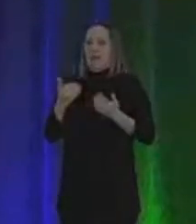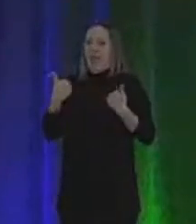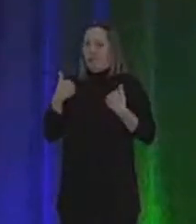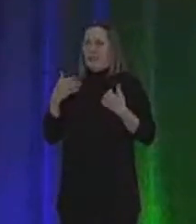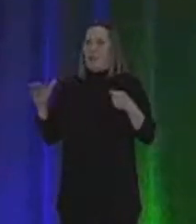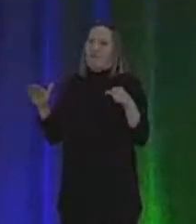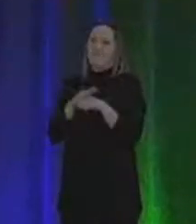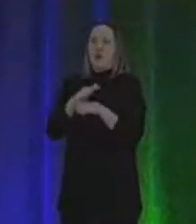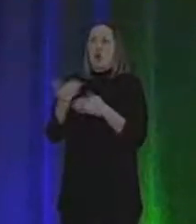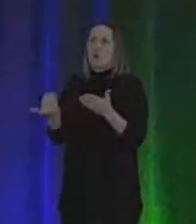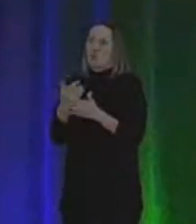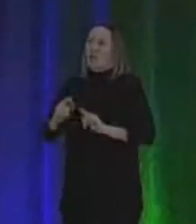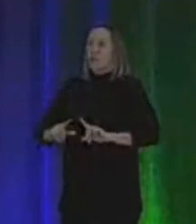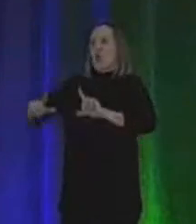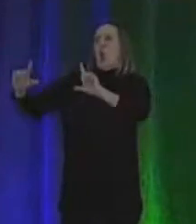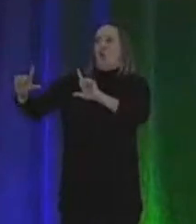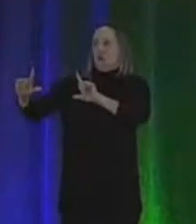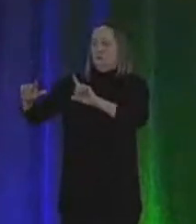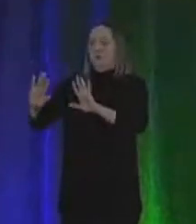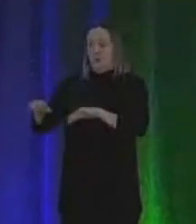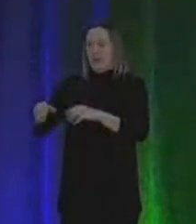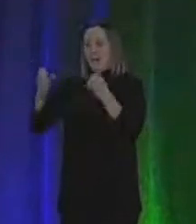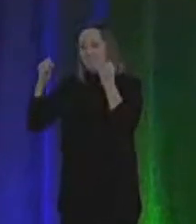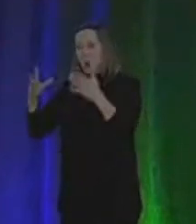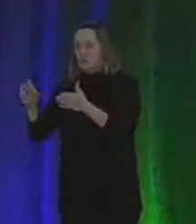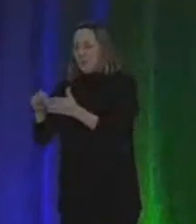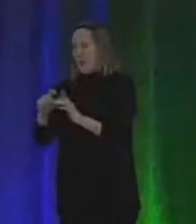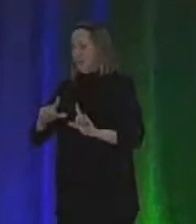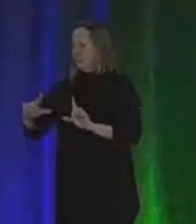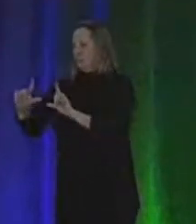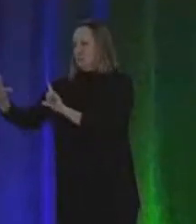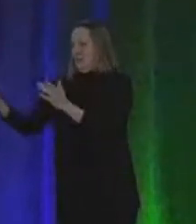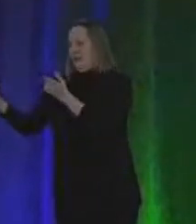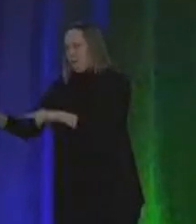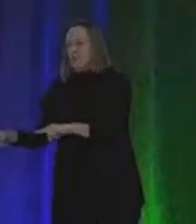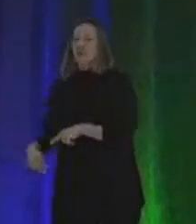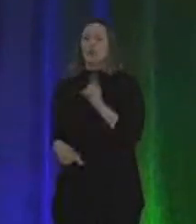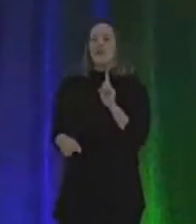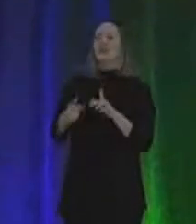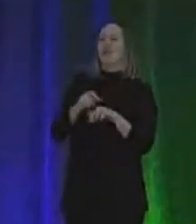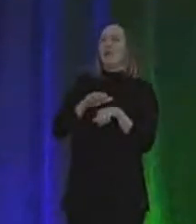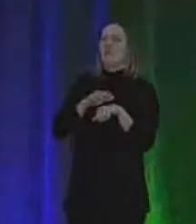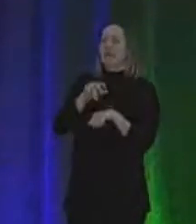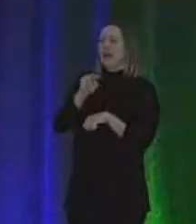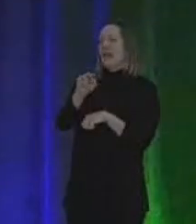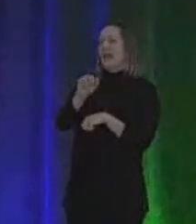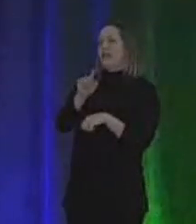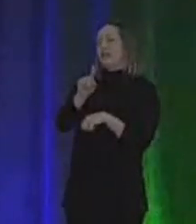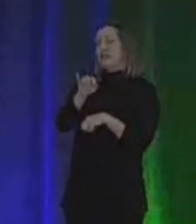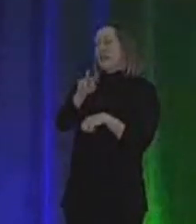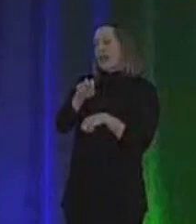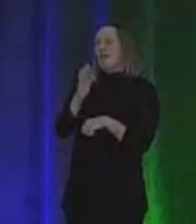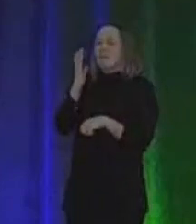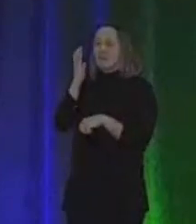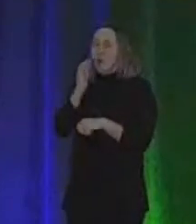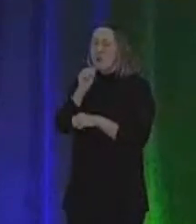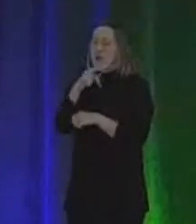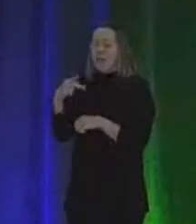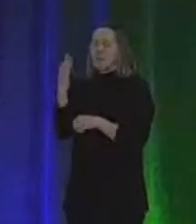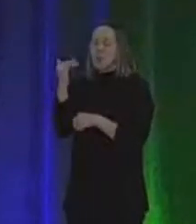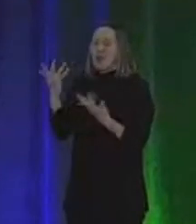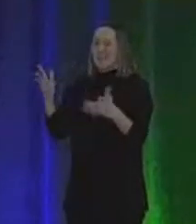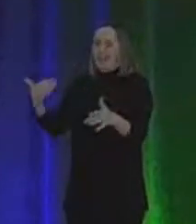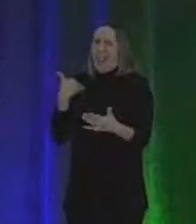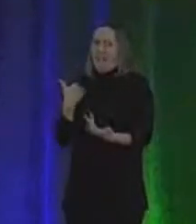multi-page applications cause. And so this is really inspired by native applications, specifically native mobile applications, because they had all of